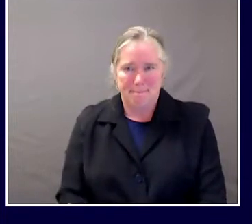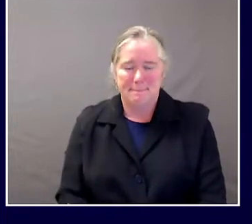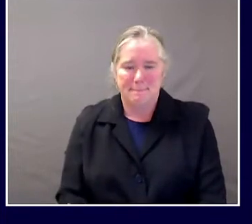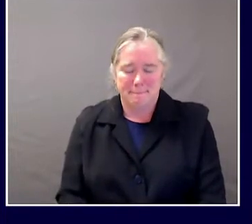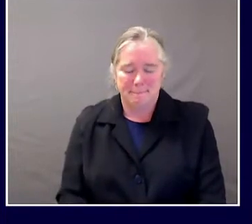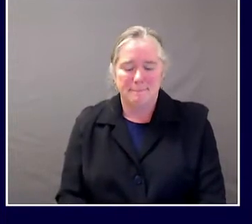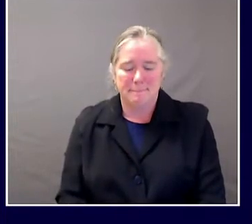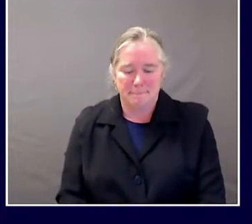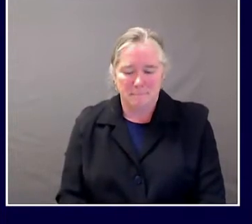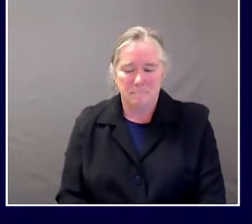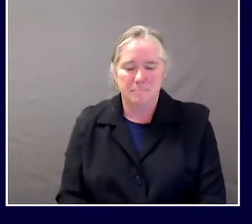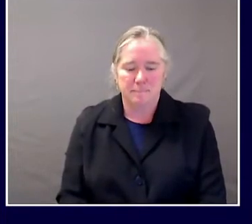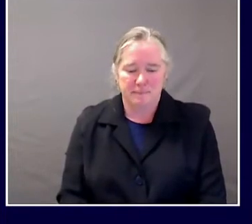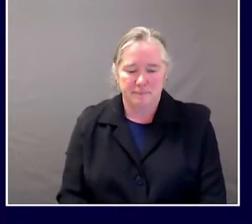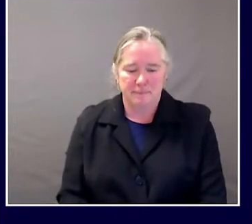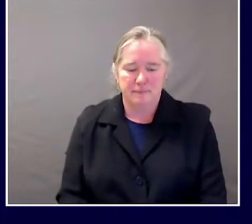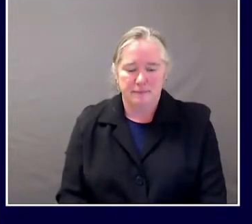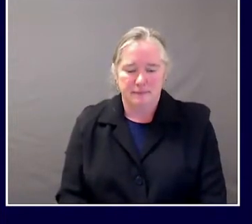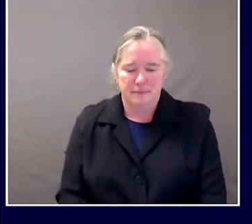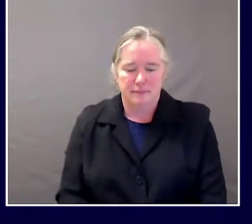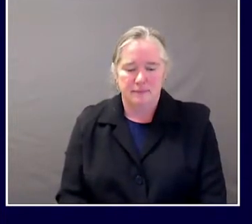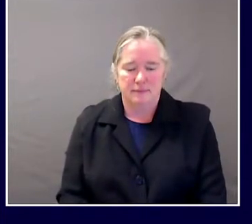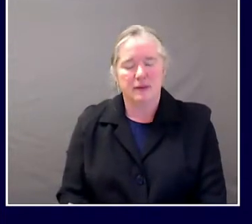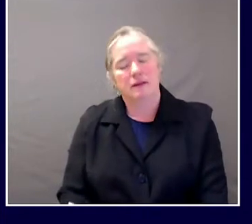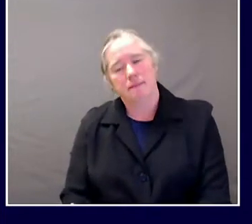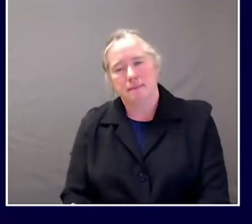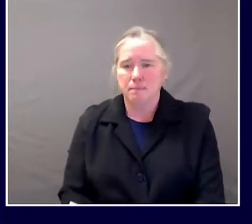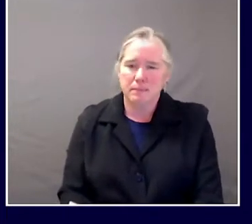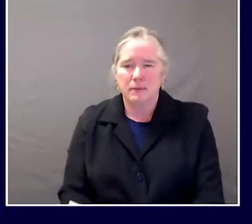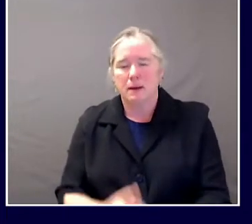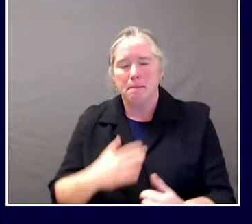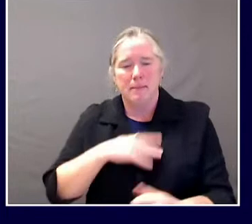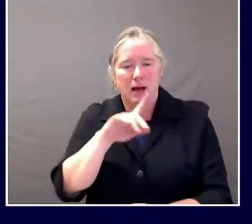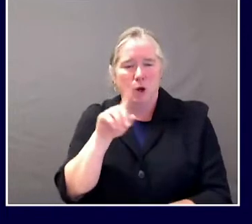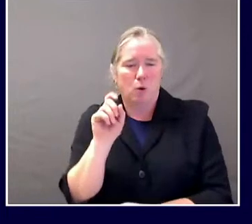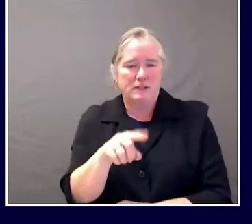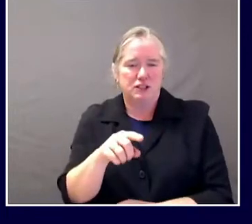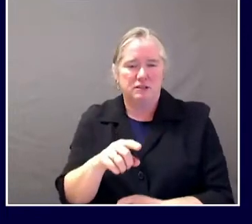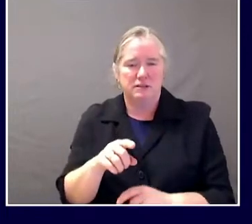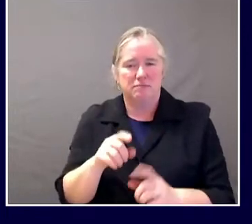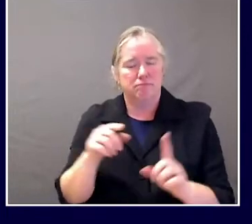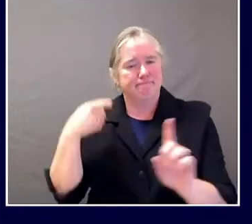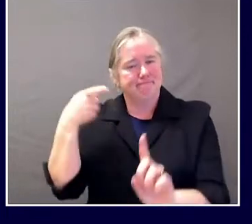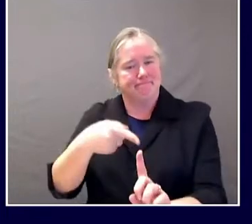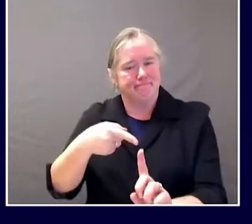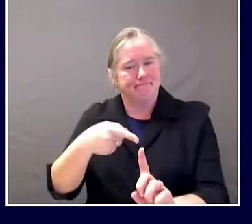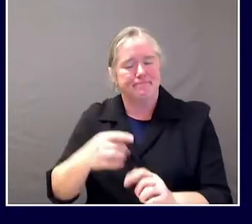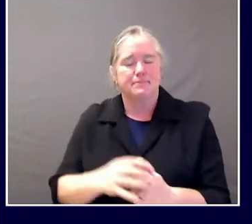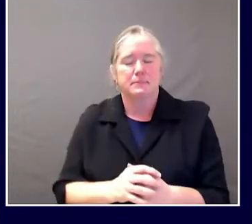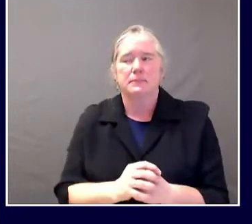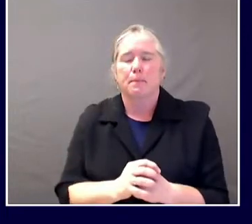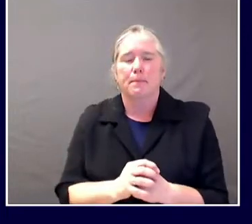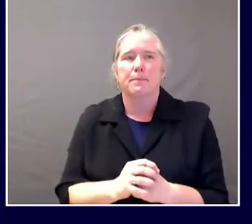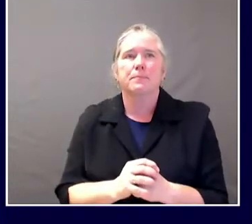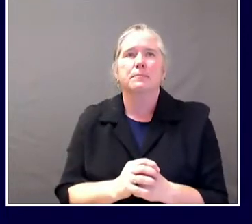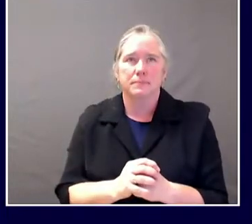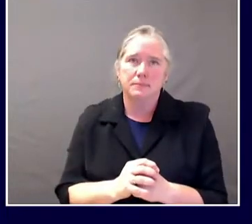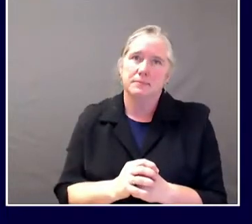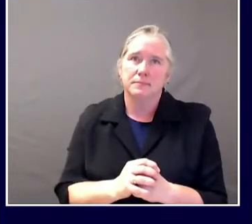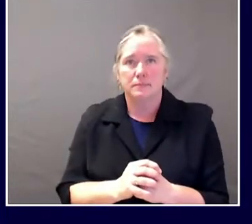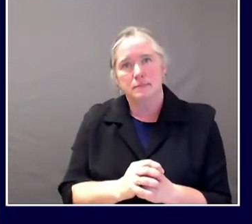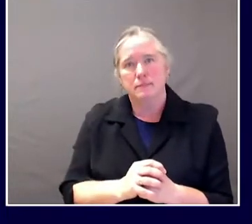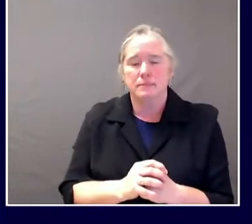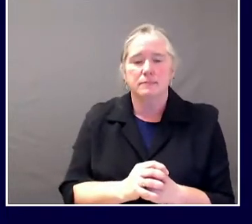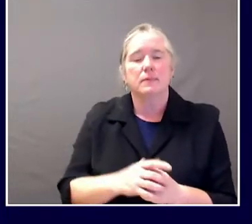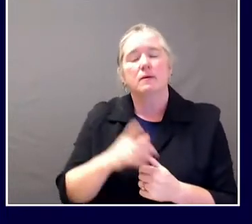So kind of a specific question. We're seeing around the country a lot of sort of larger